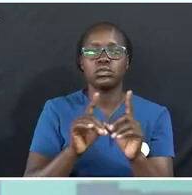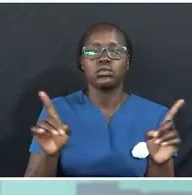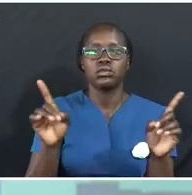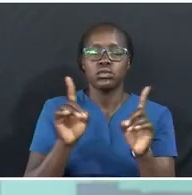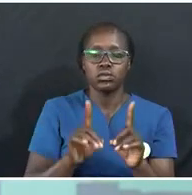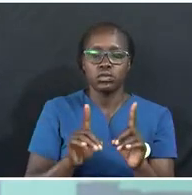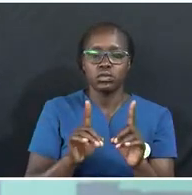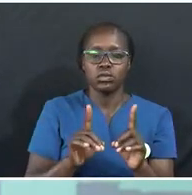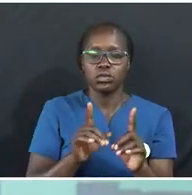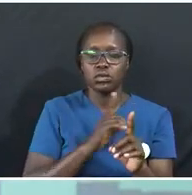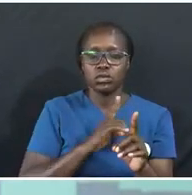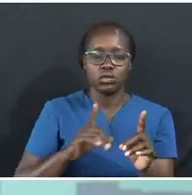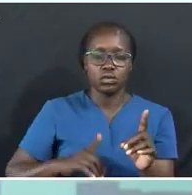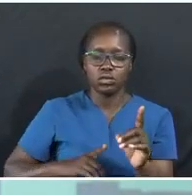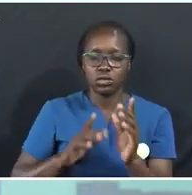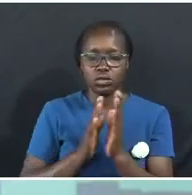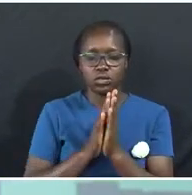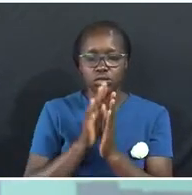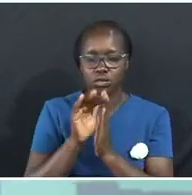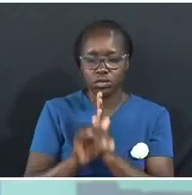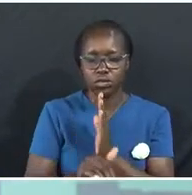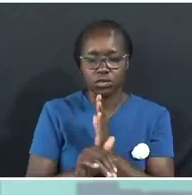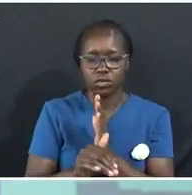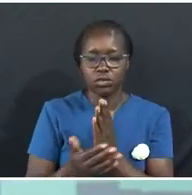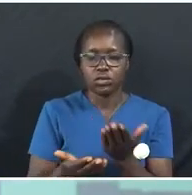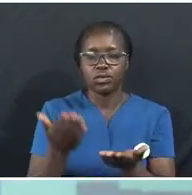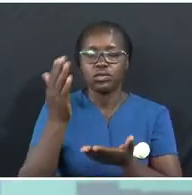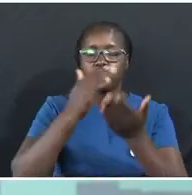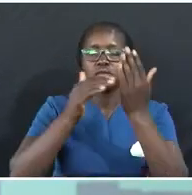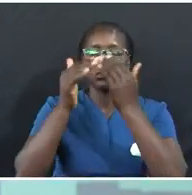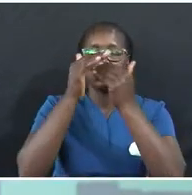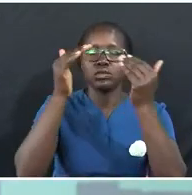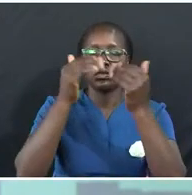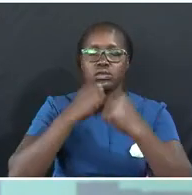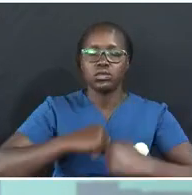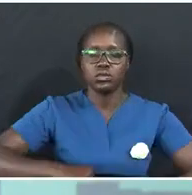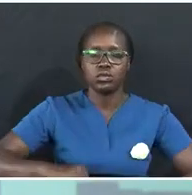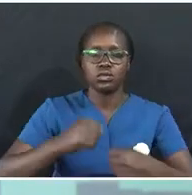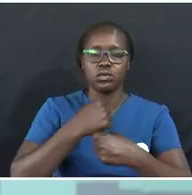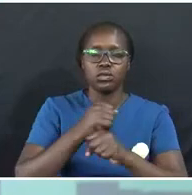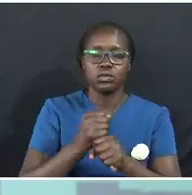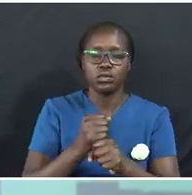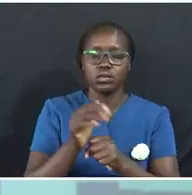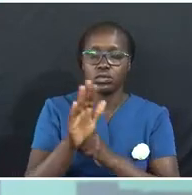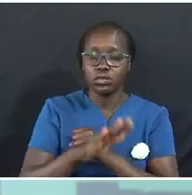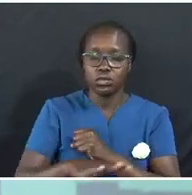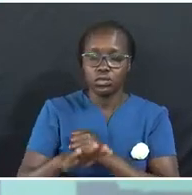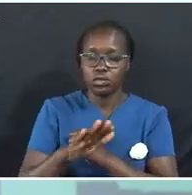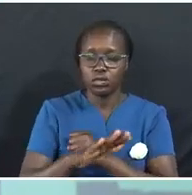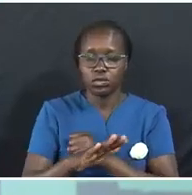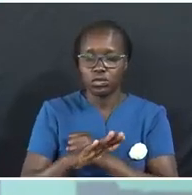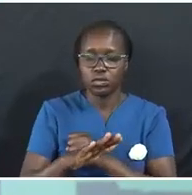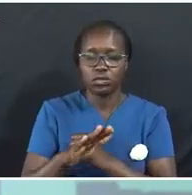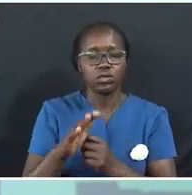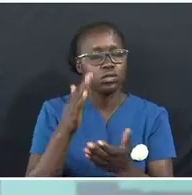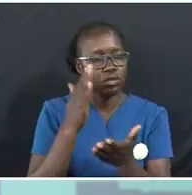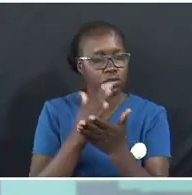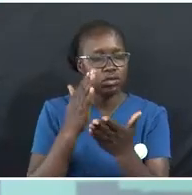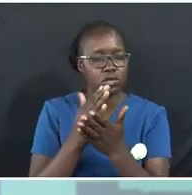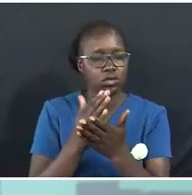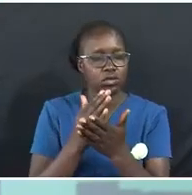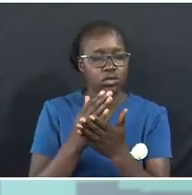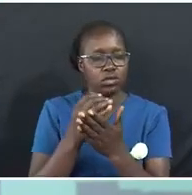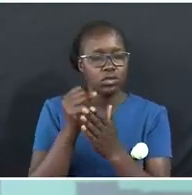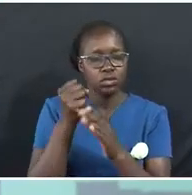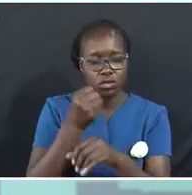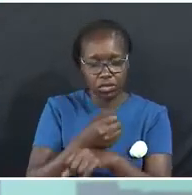us. And Lord, I pray that may heaven be able to make this place a real sanctuary of worship.